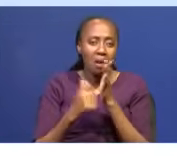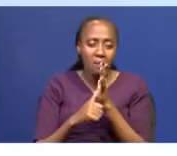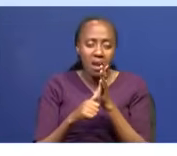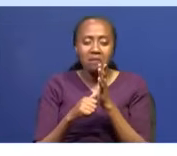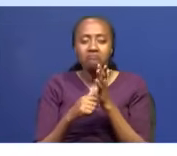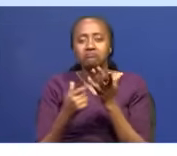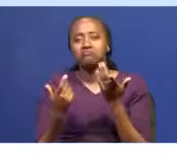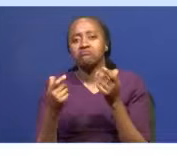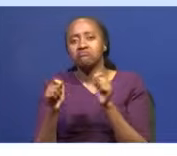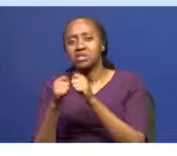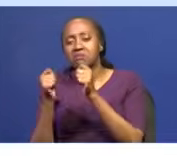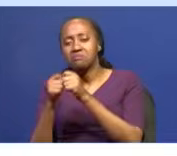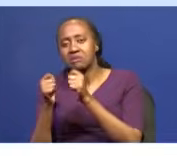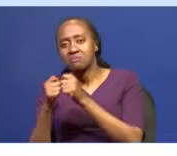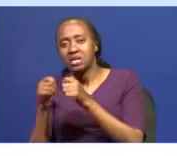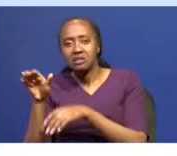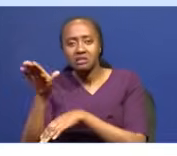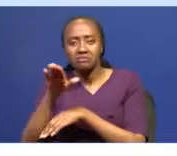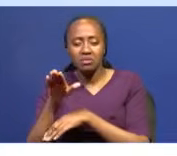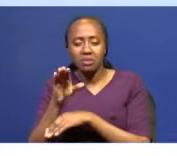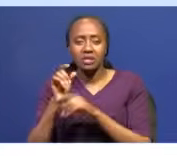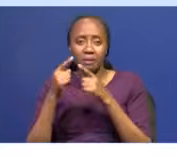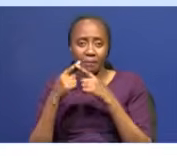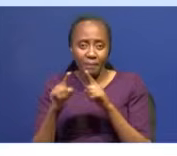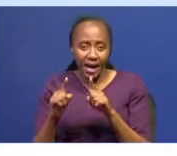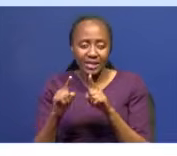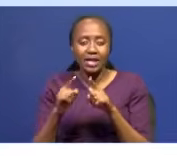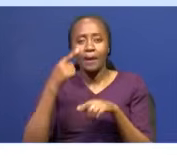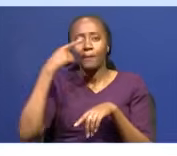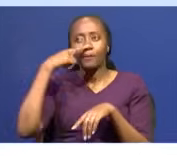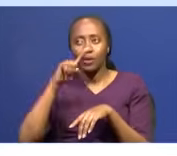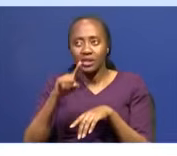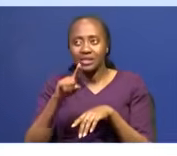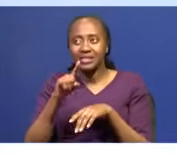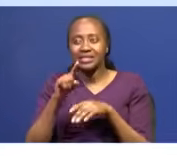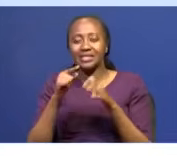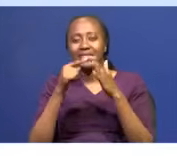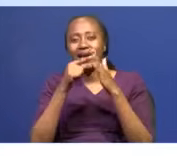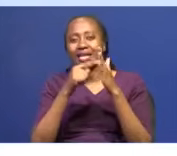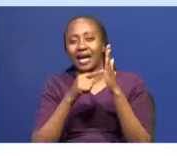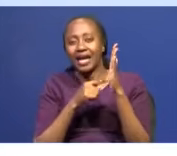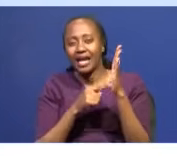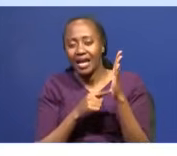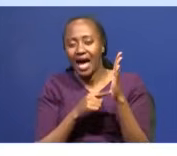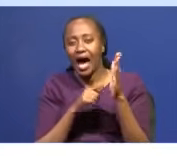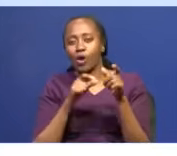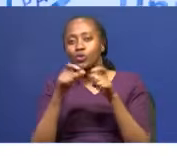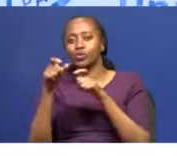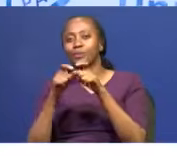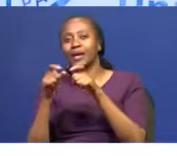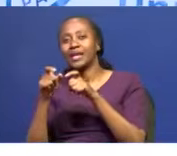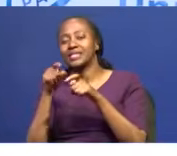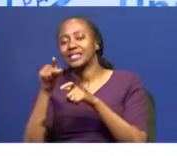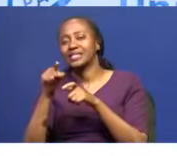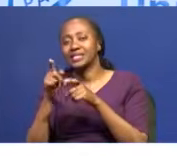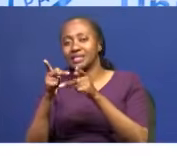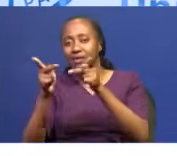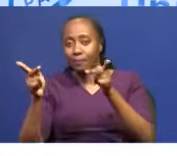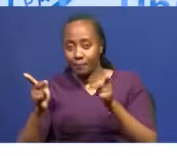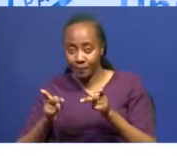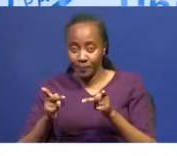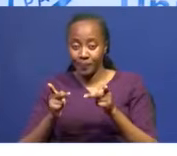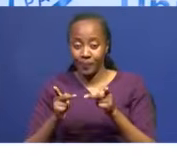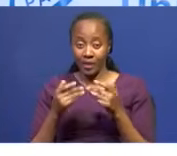globally in terms of contributing to pollution. So setting up policies and guidelines and SOPs to see how they manage those parks. This is a principle in